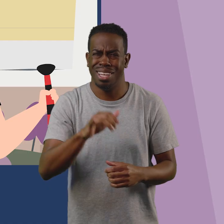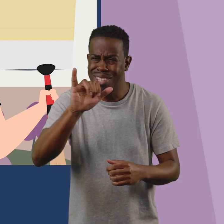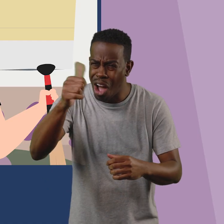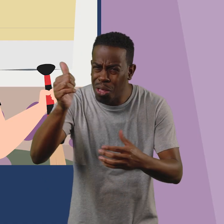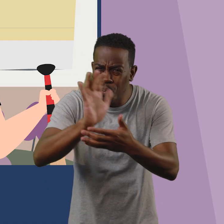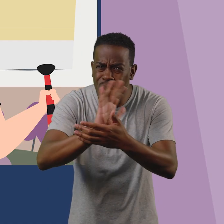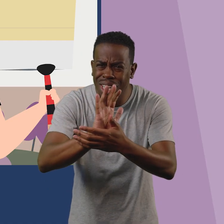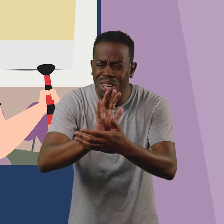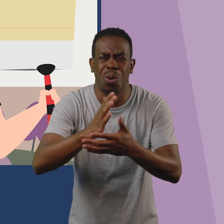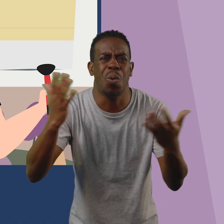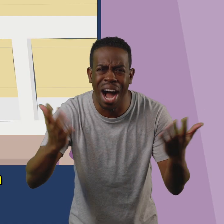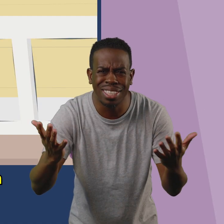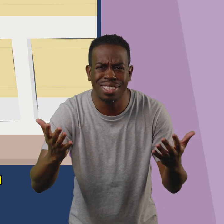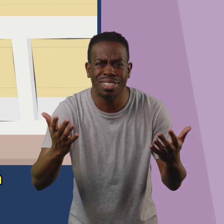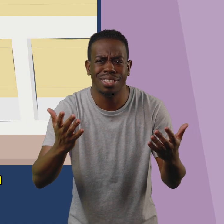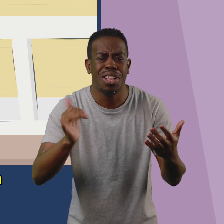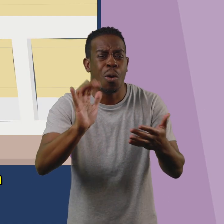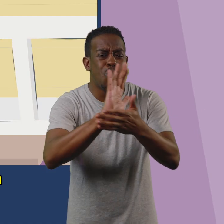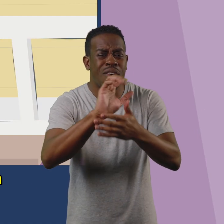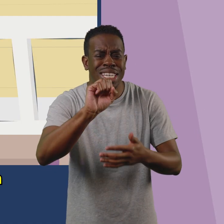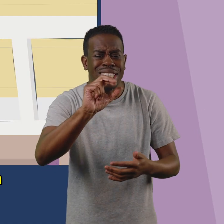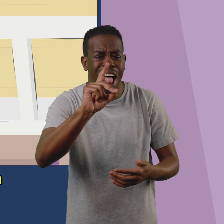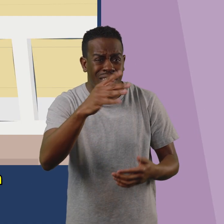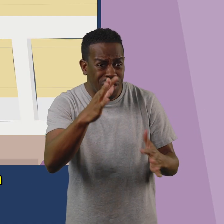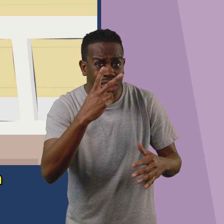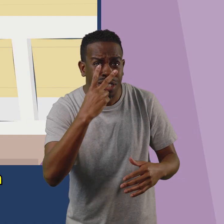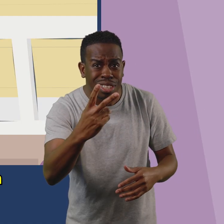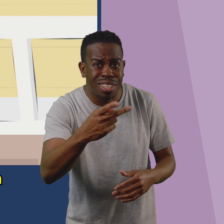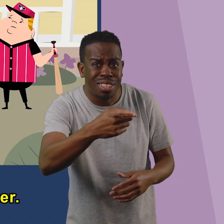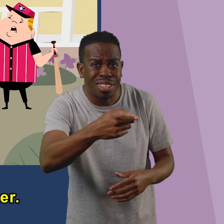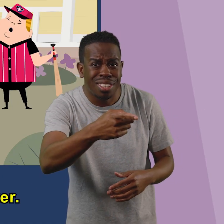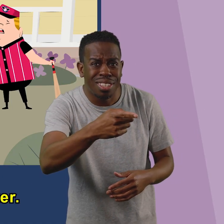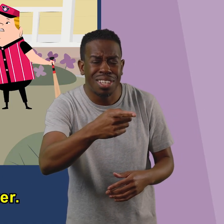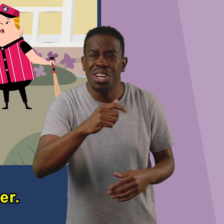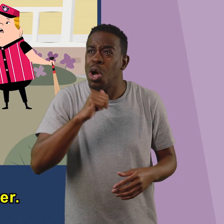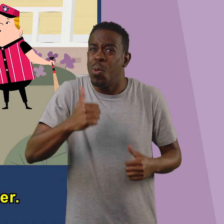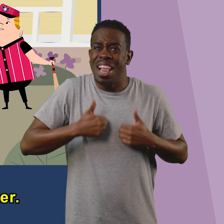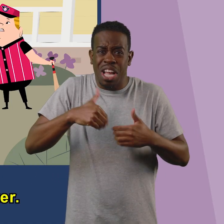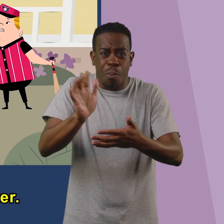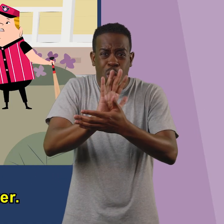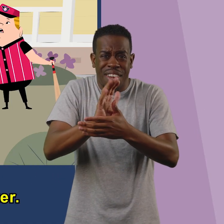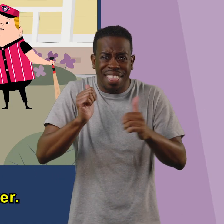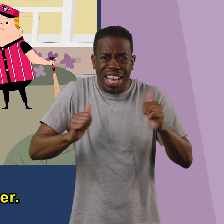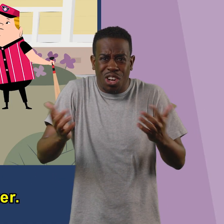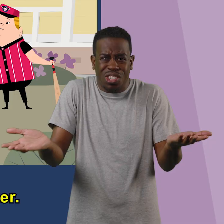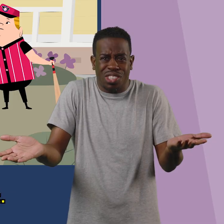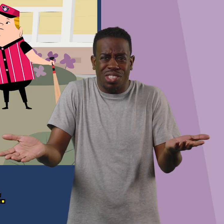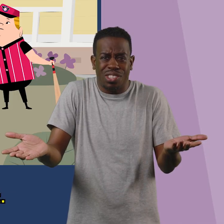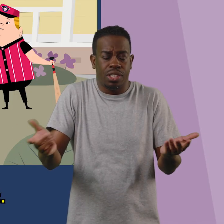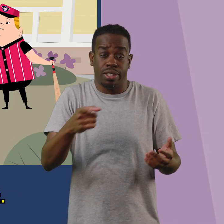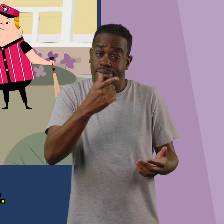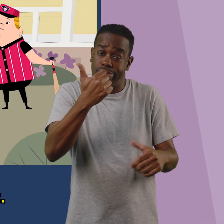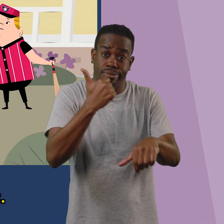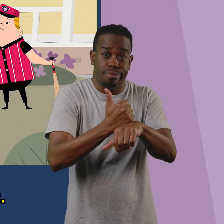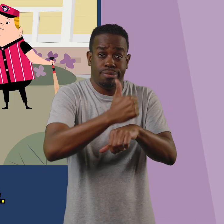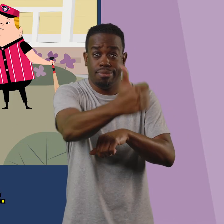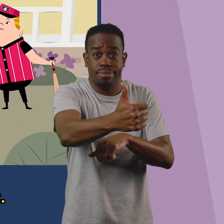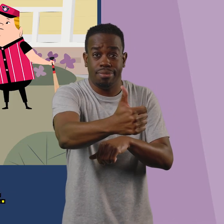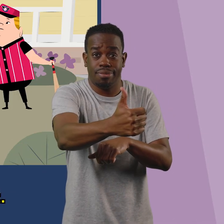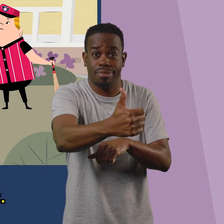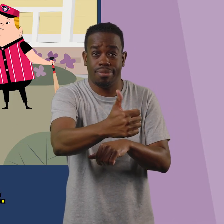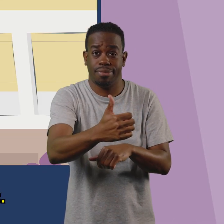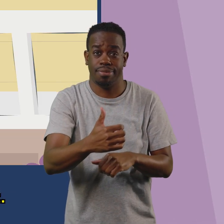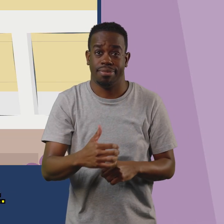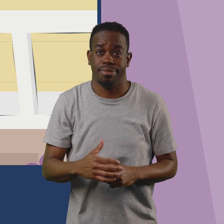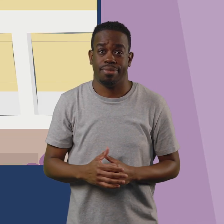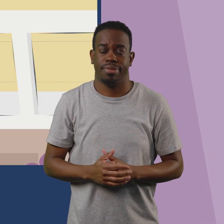that another movie? Wait, tell me you've seen The Sandlot. I don't live in a movie theater. Well, you are missing